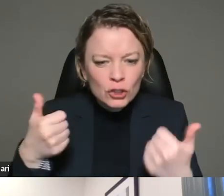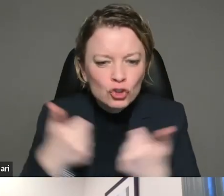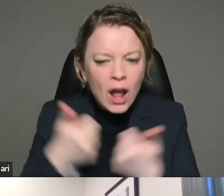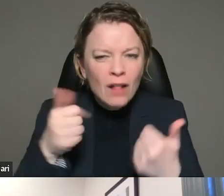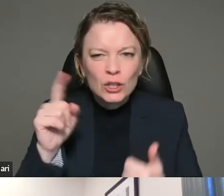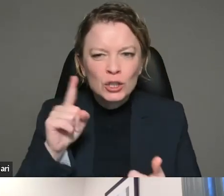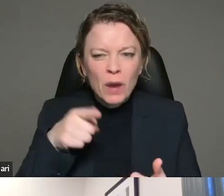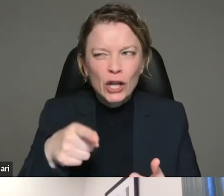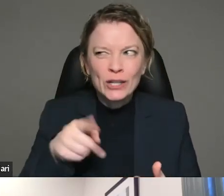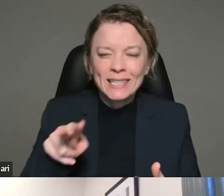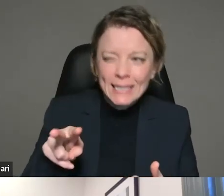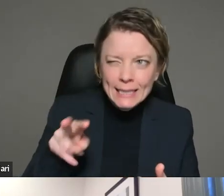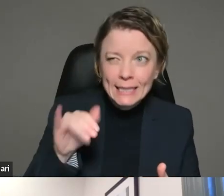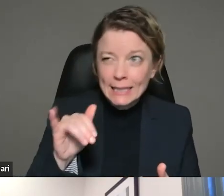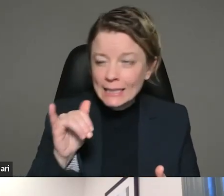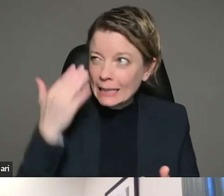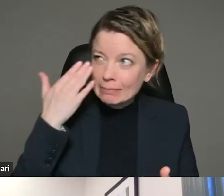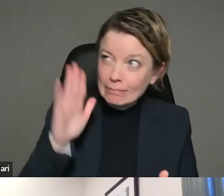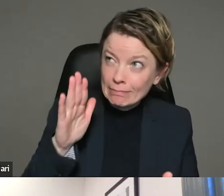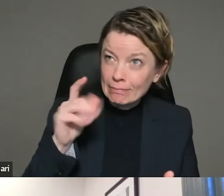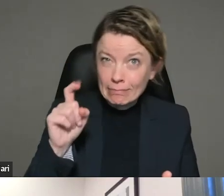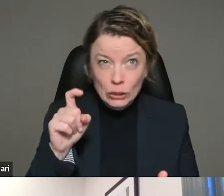I don't know if I want to keep doing this.